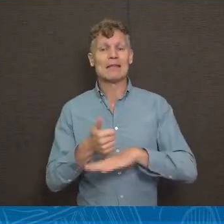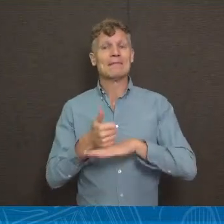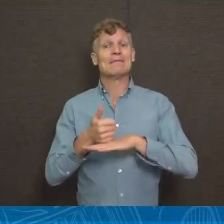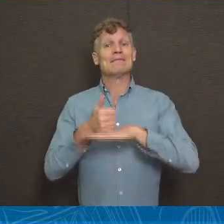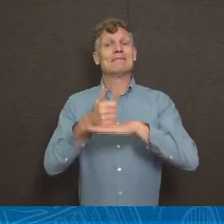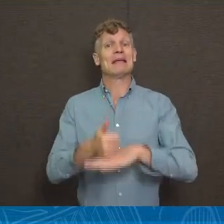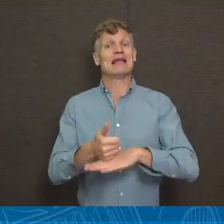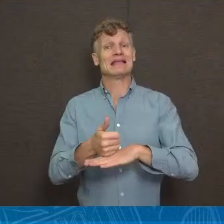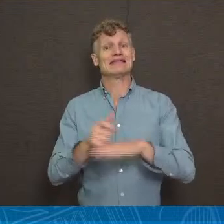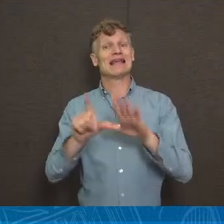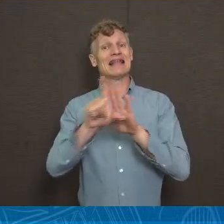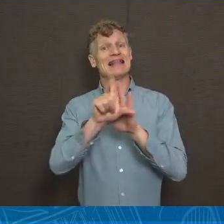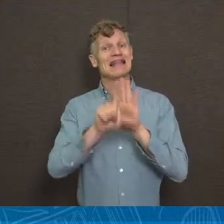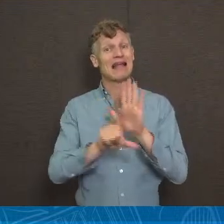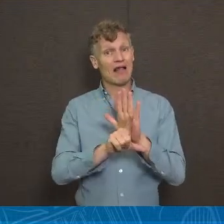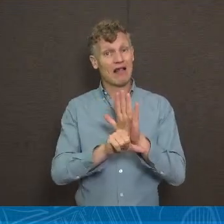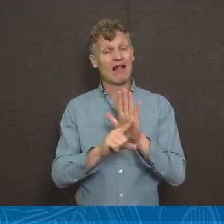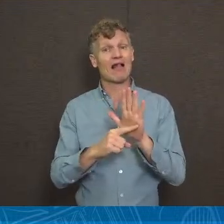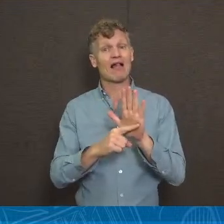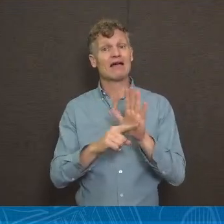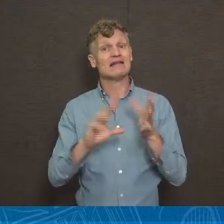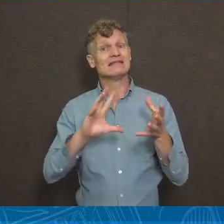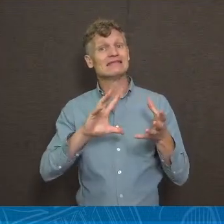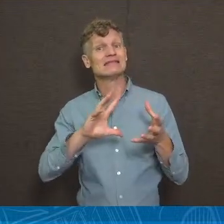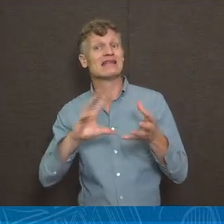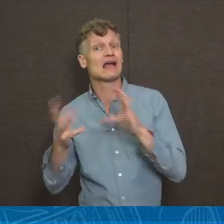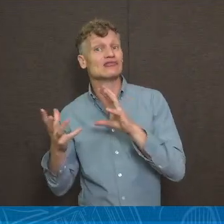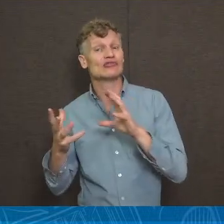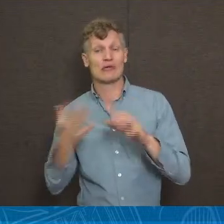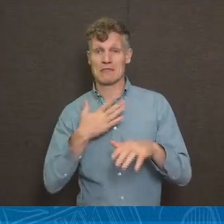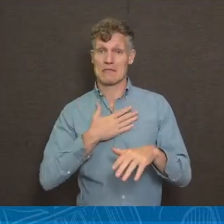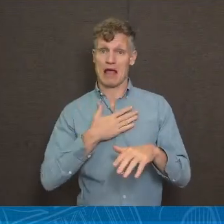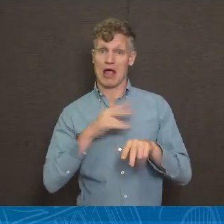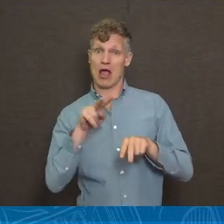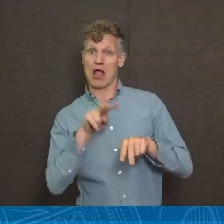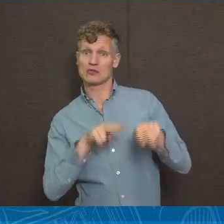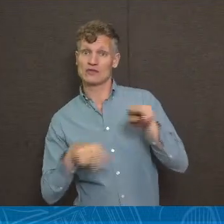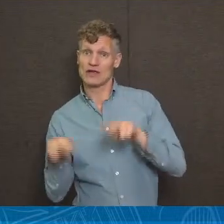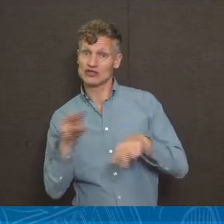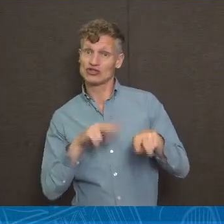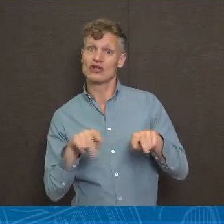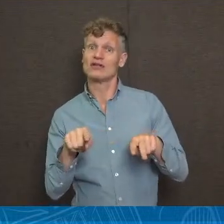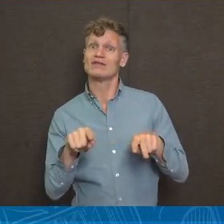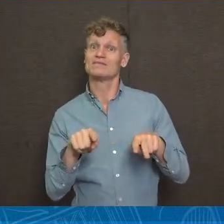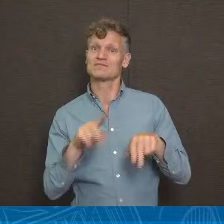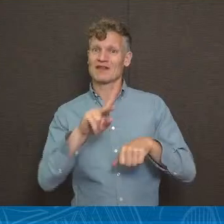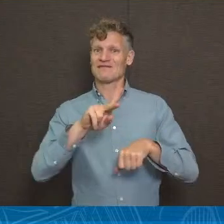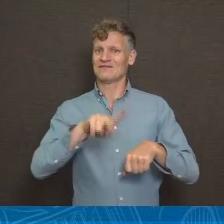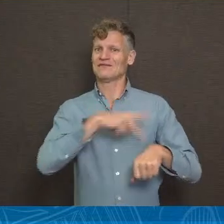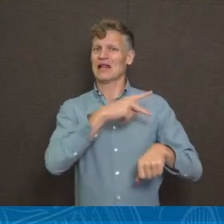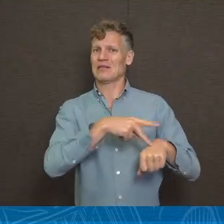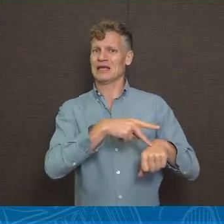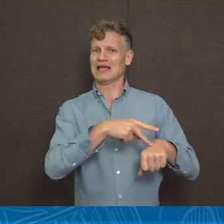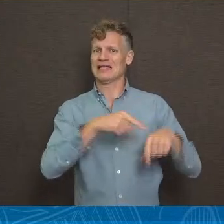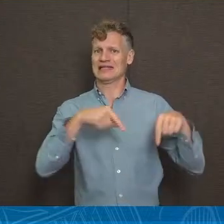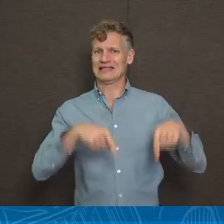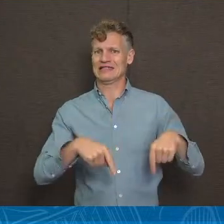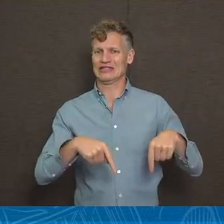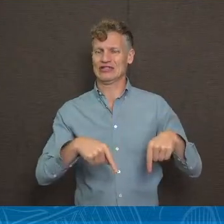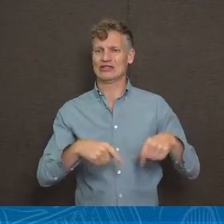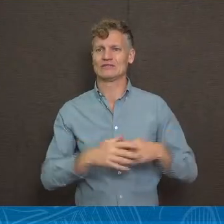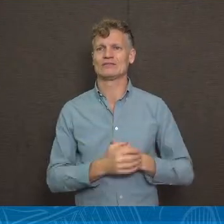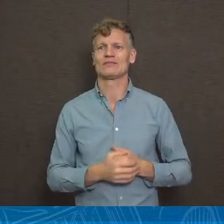my observation, especially in the Philippines, we have the panel from the